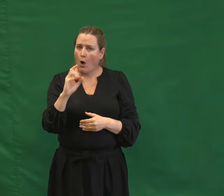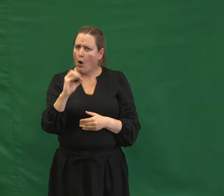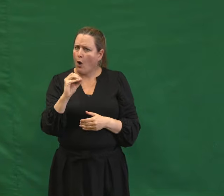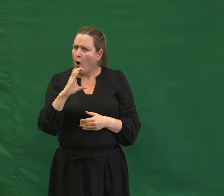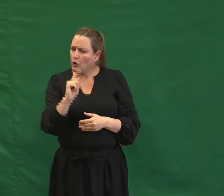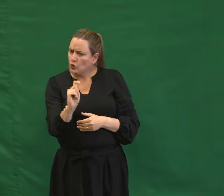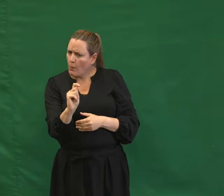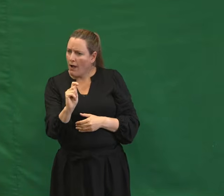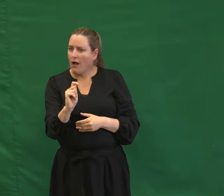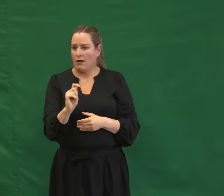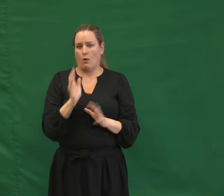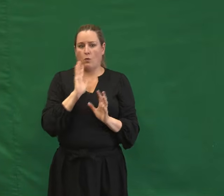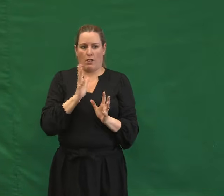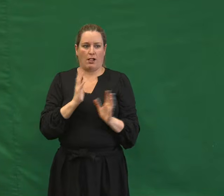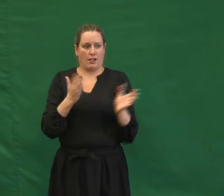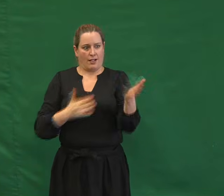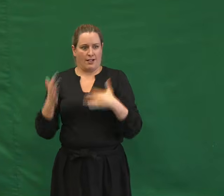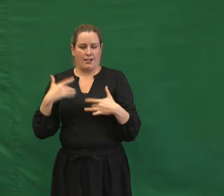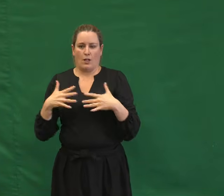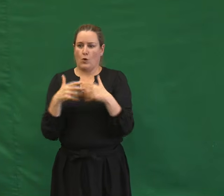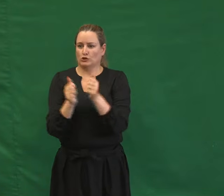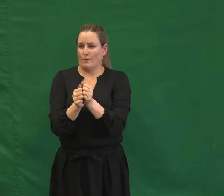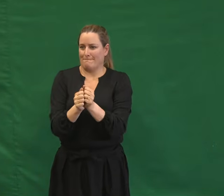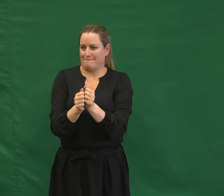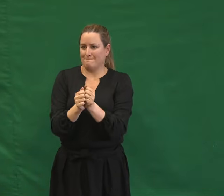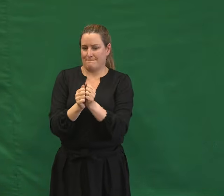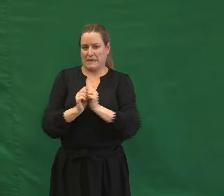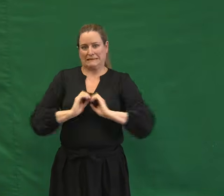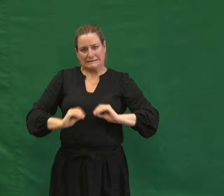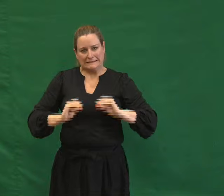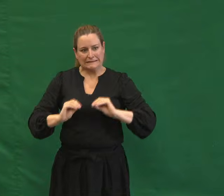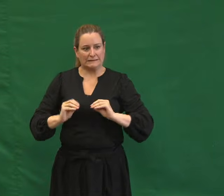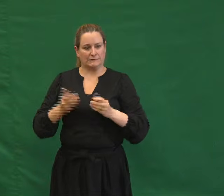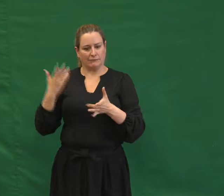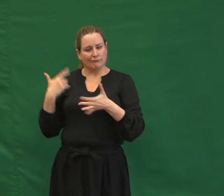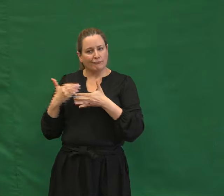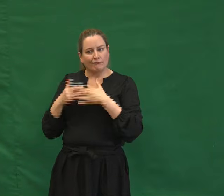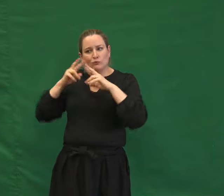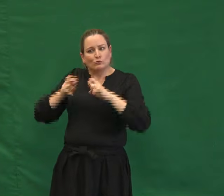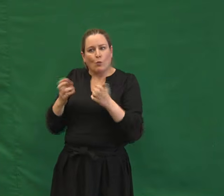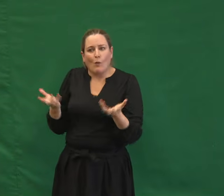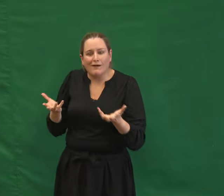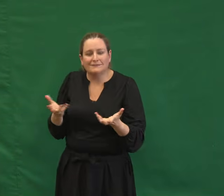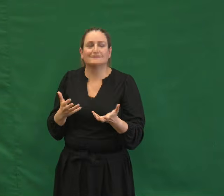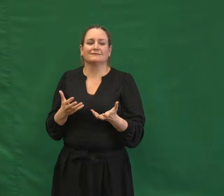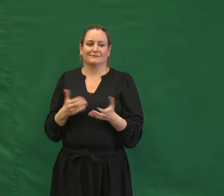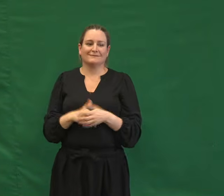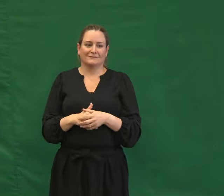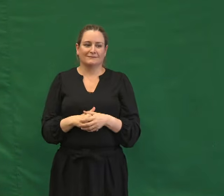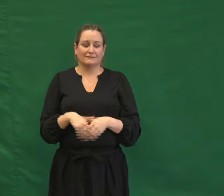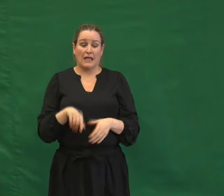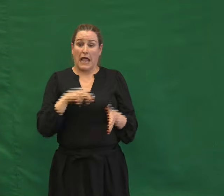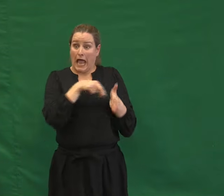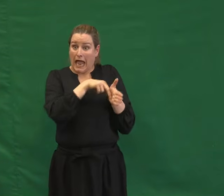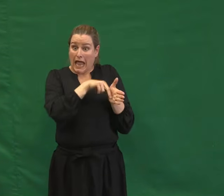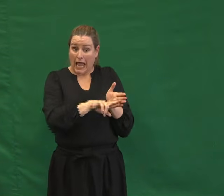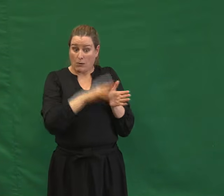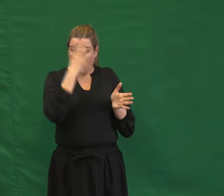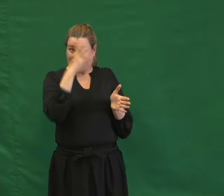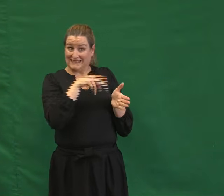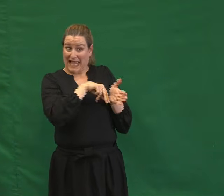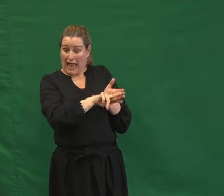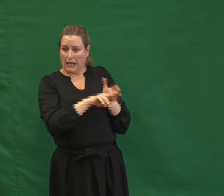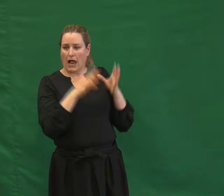Professor Baker is here from Amsterdam. And we will be inviting, obviously, the collaborators as well as